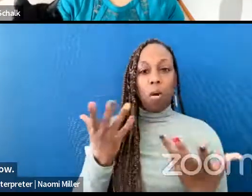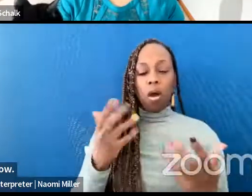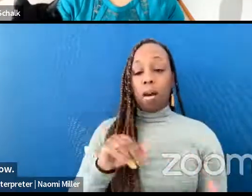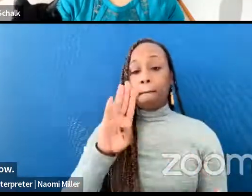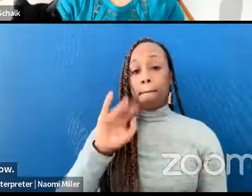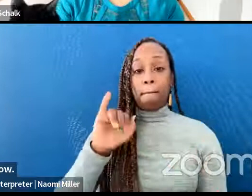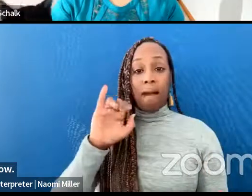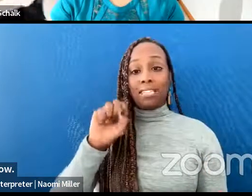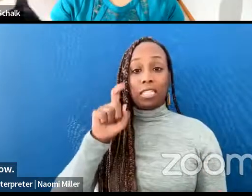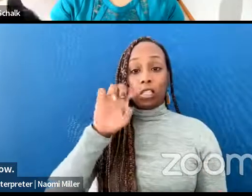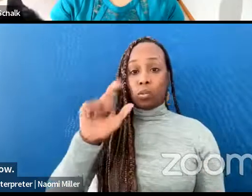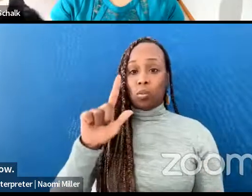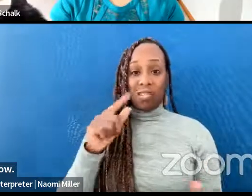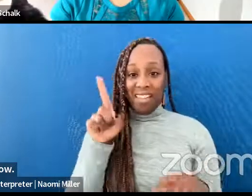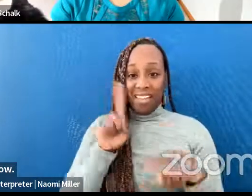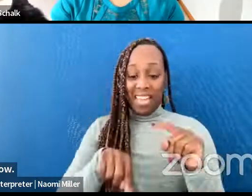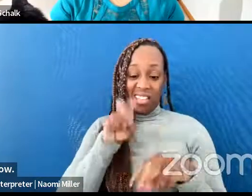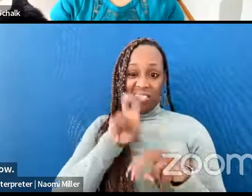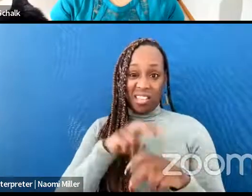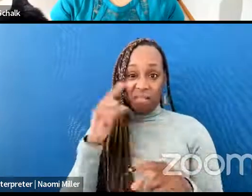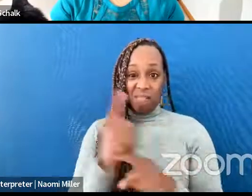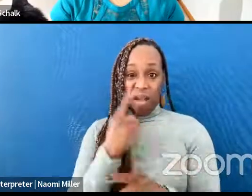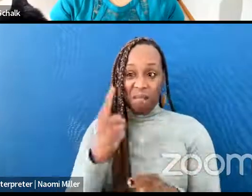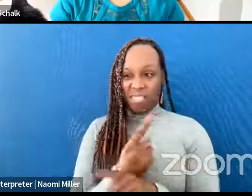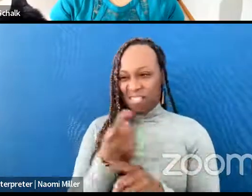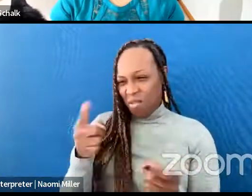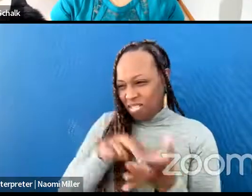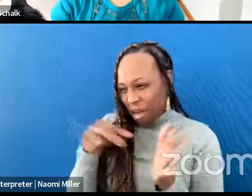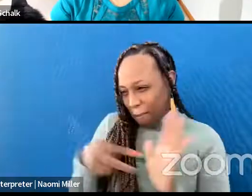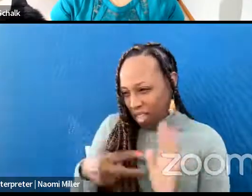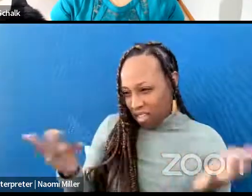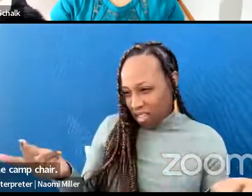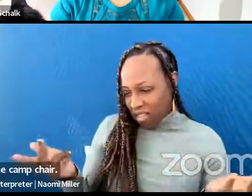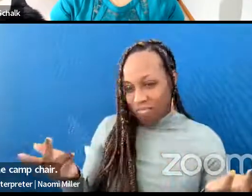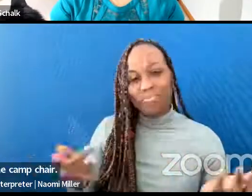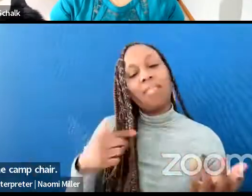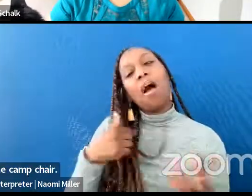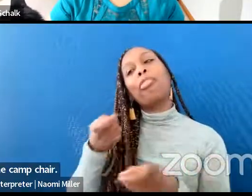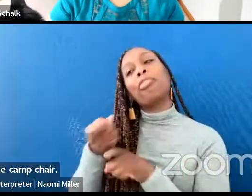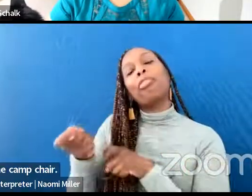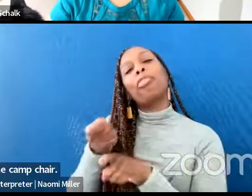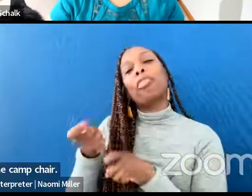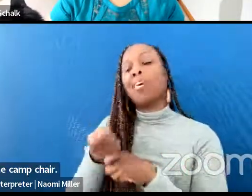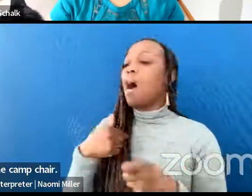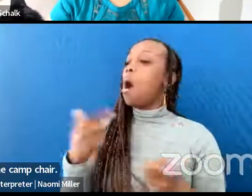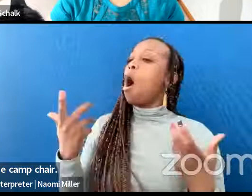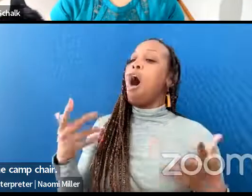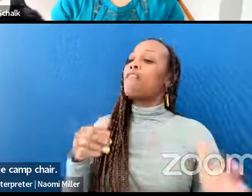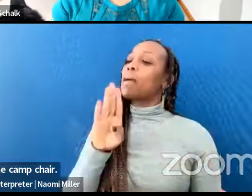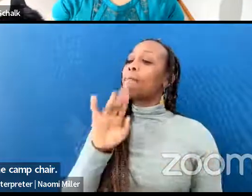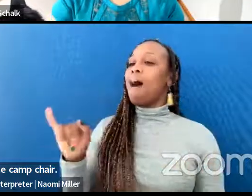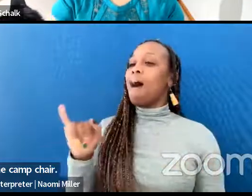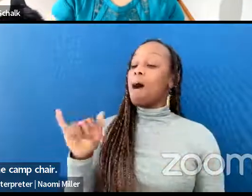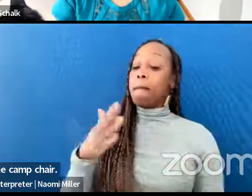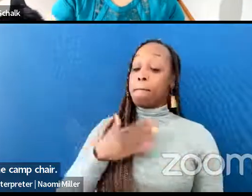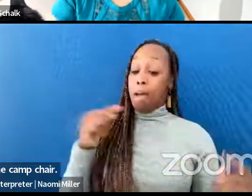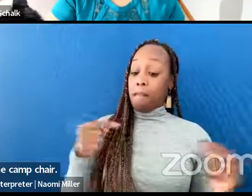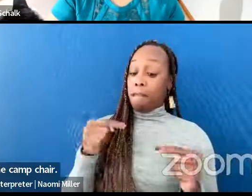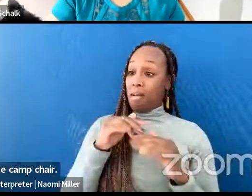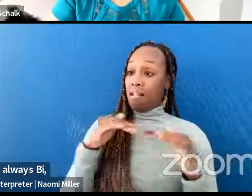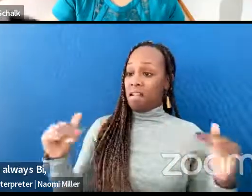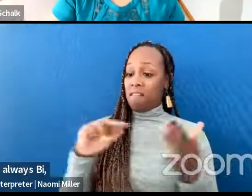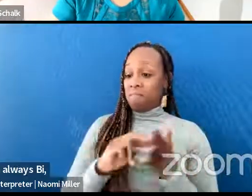meme. I joke to him that I am always already bi because my pain levels make it so I can never sit in a chair